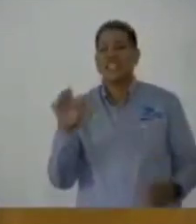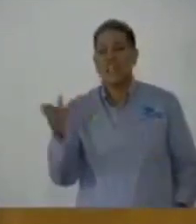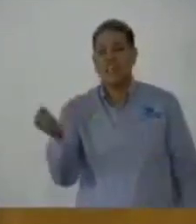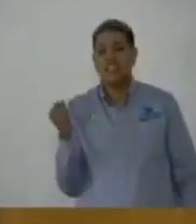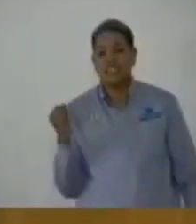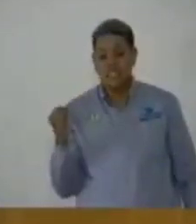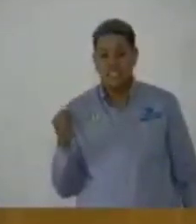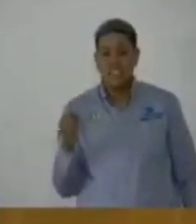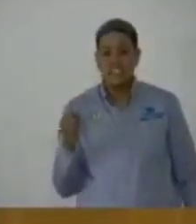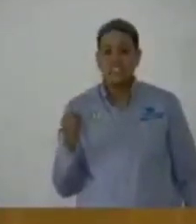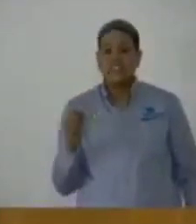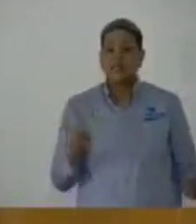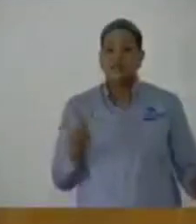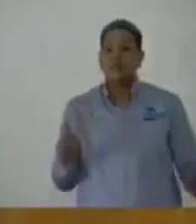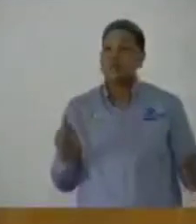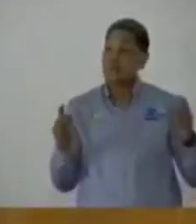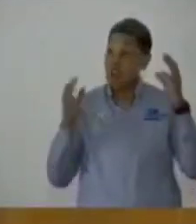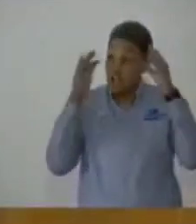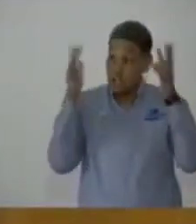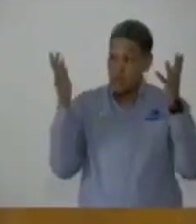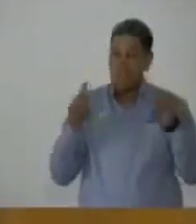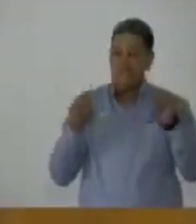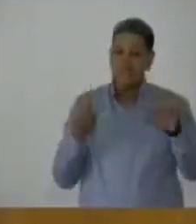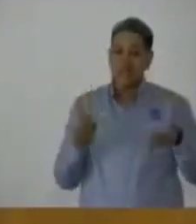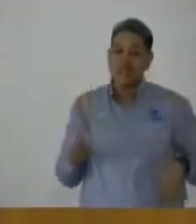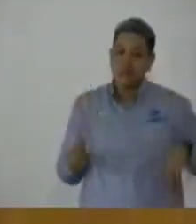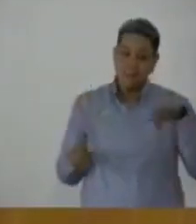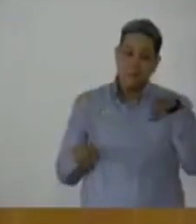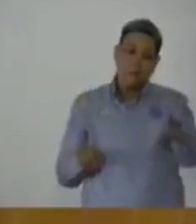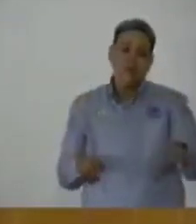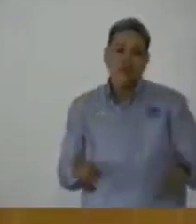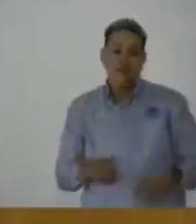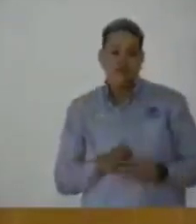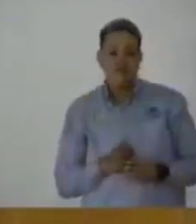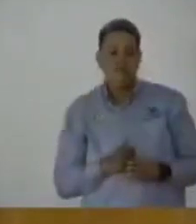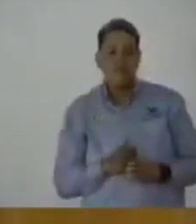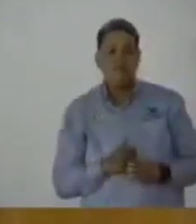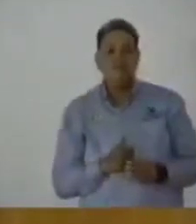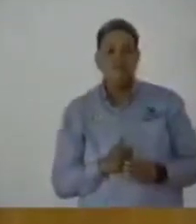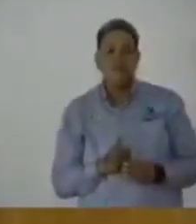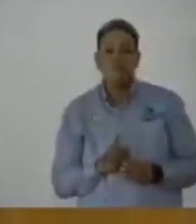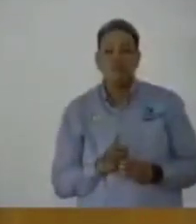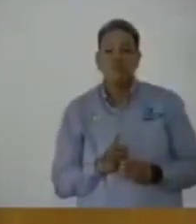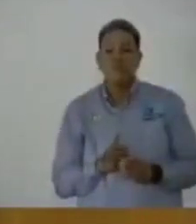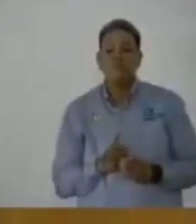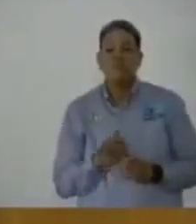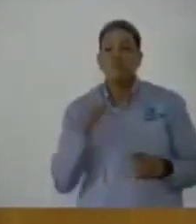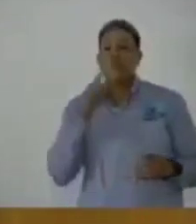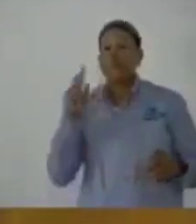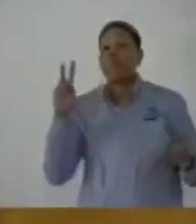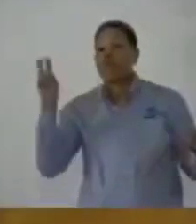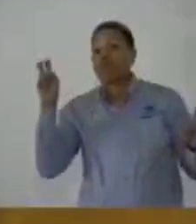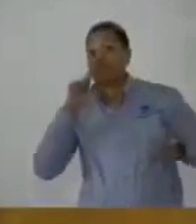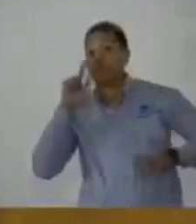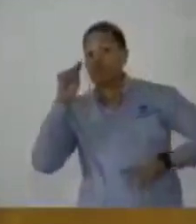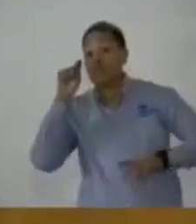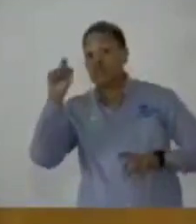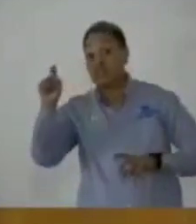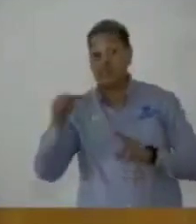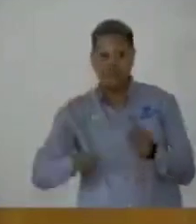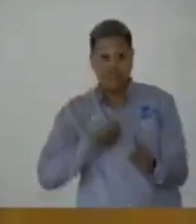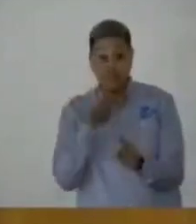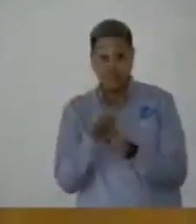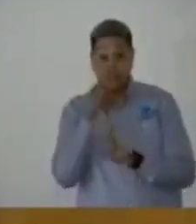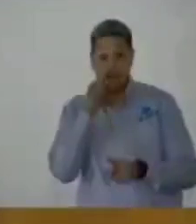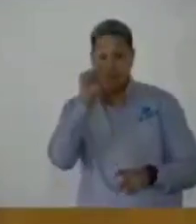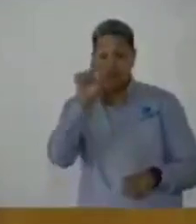The people are concerned about tax paid. So the essence of it is the tax impact, because the tax paid